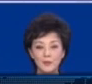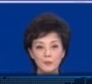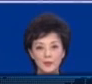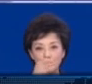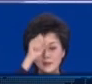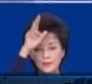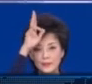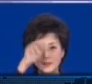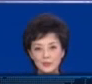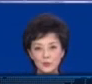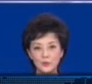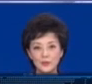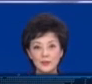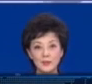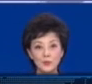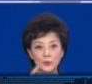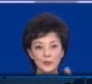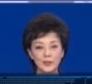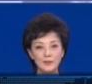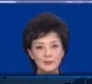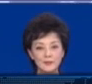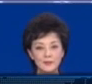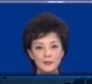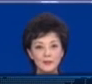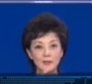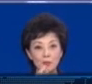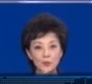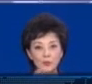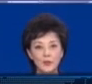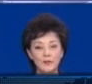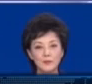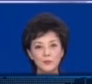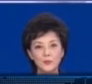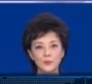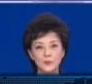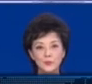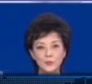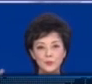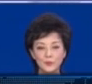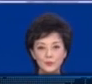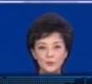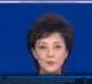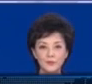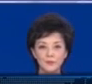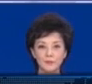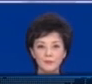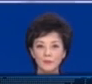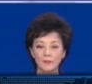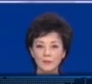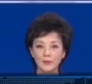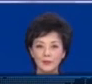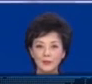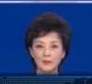days, medical workers, police, and community officials have earnestly implemented the